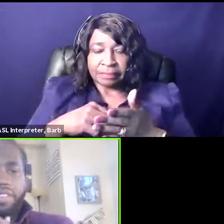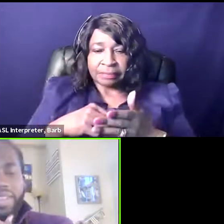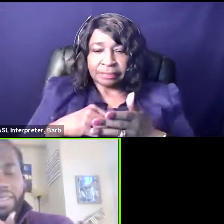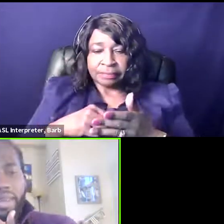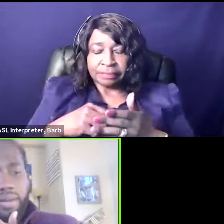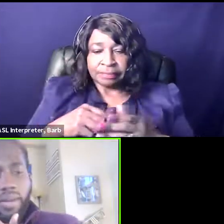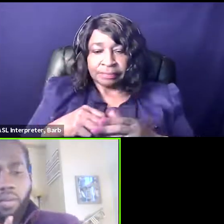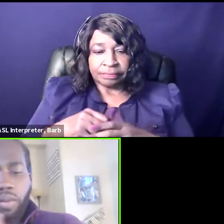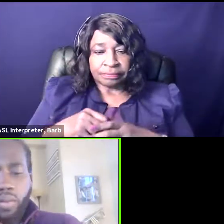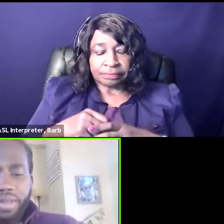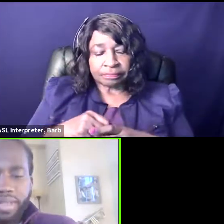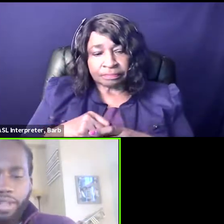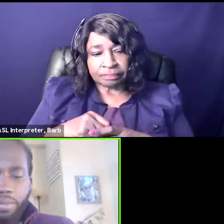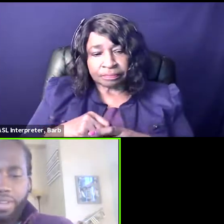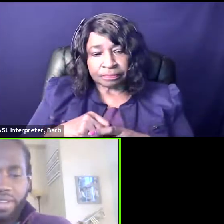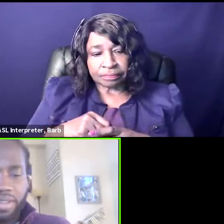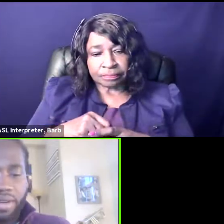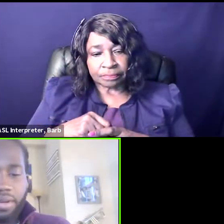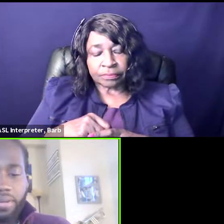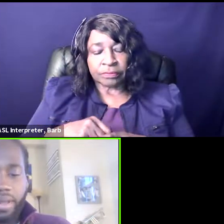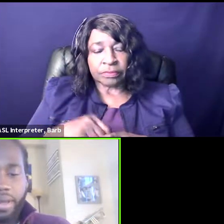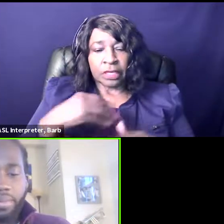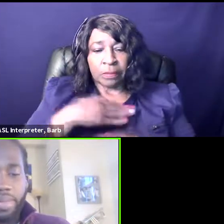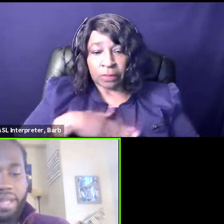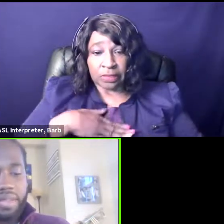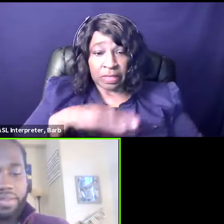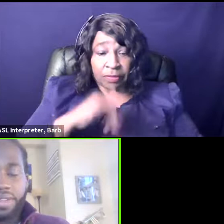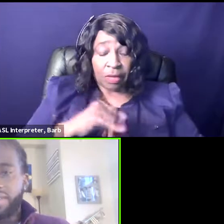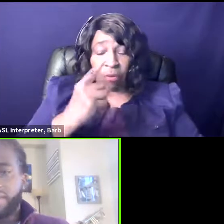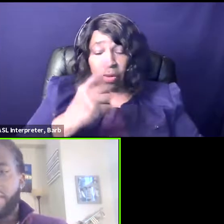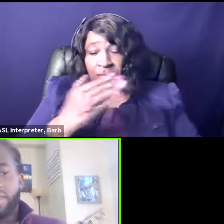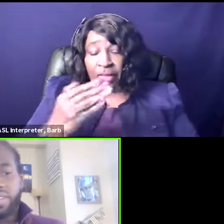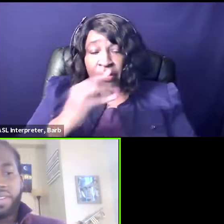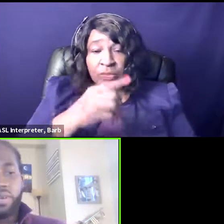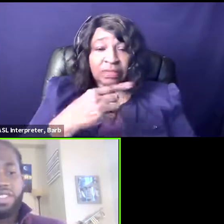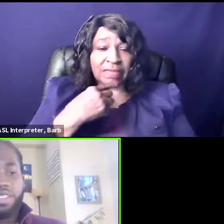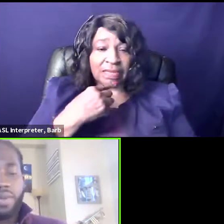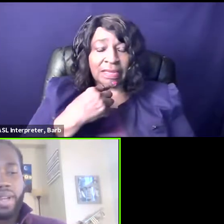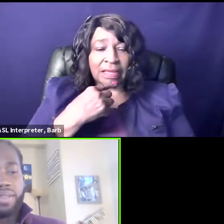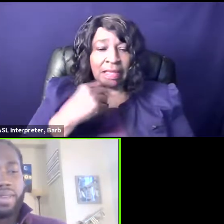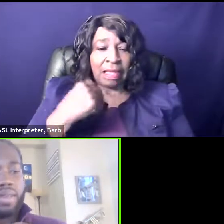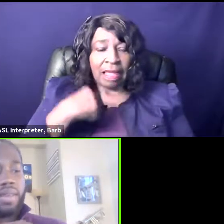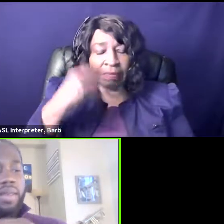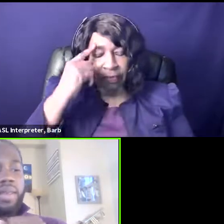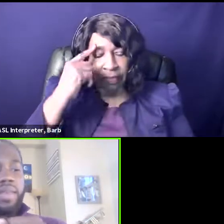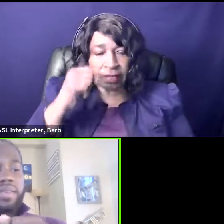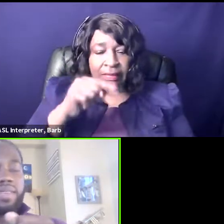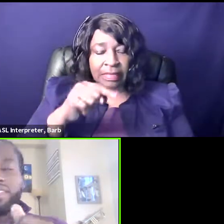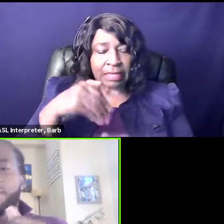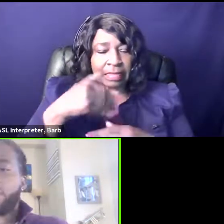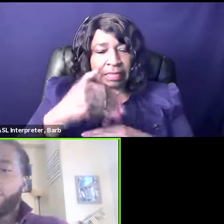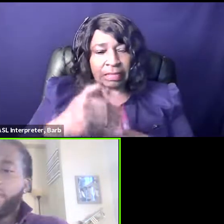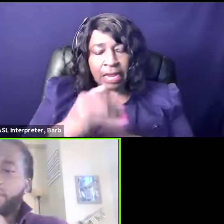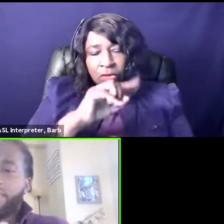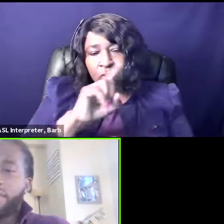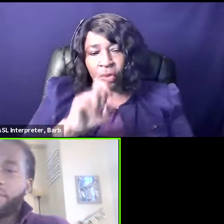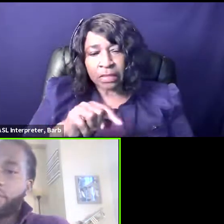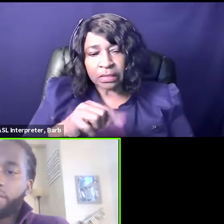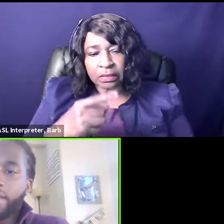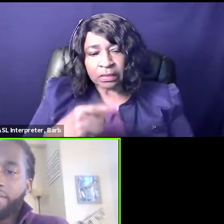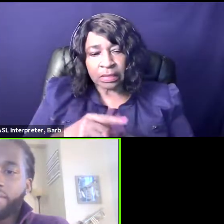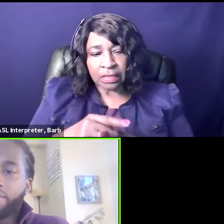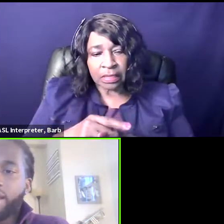I appreciate that. One thing that you mentioned in there that I think feeds into this next question, right, is the tension between